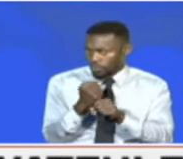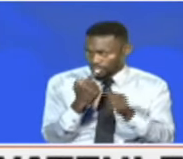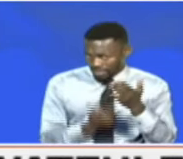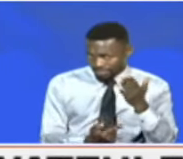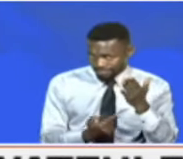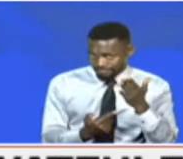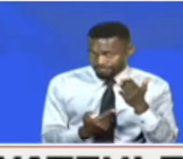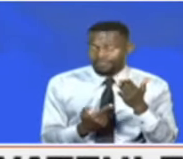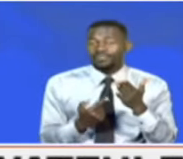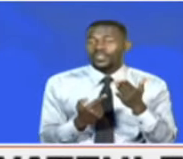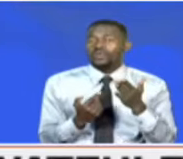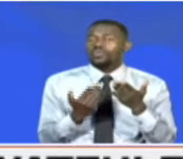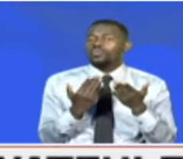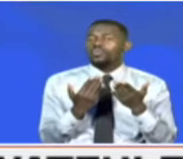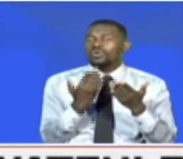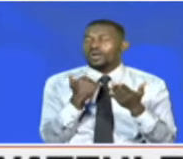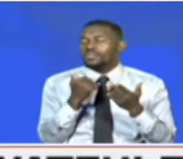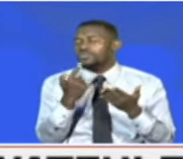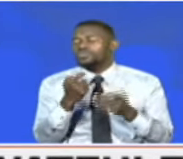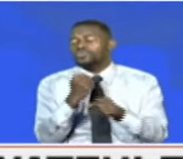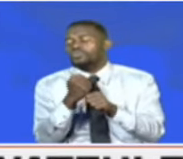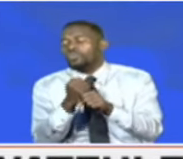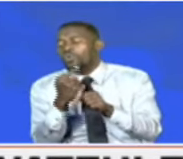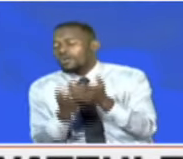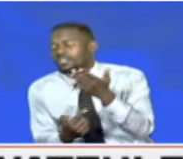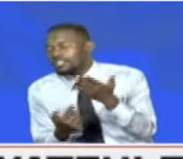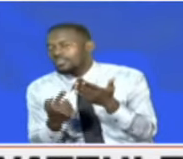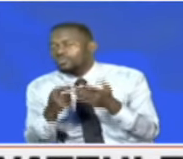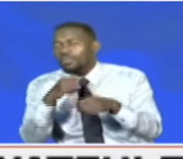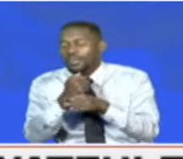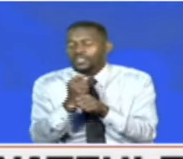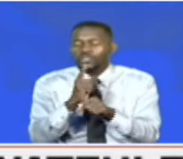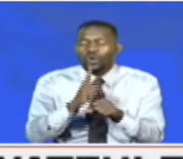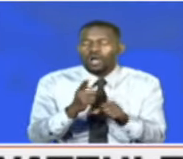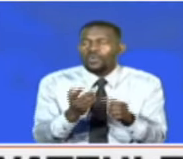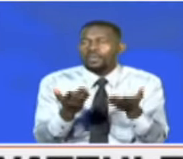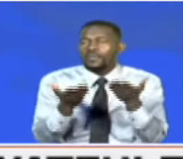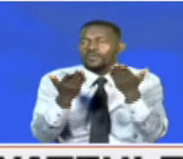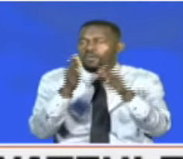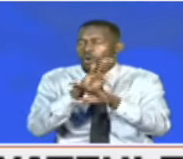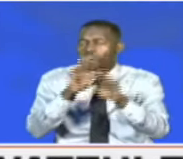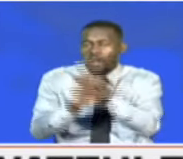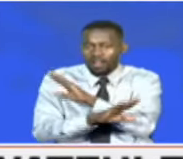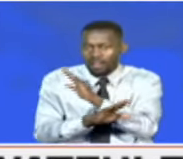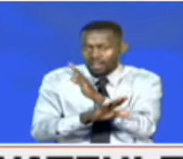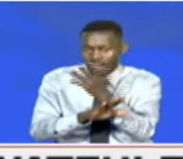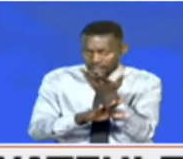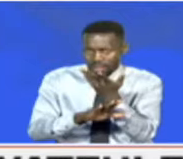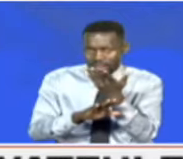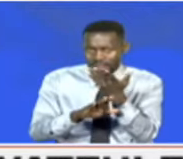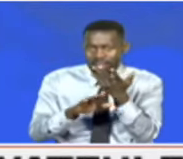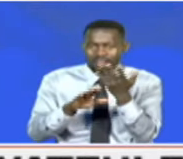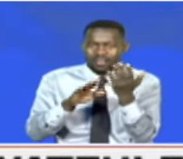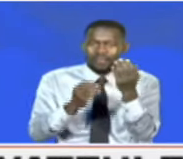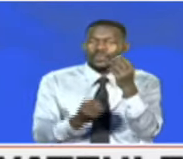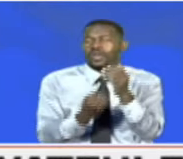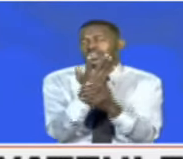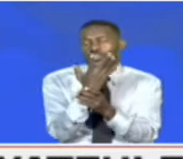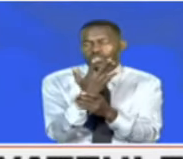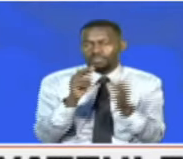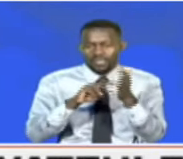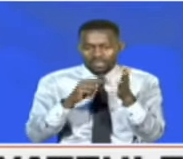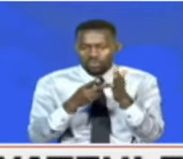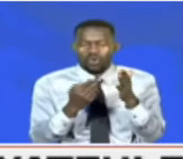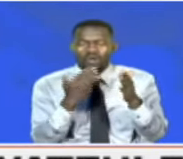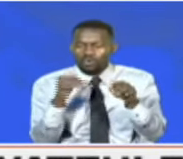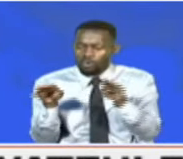industry is what do you need to do in order for you to improve on production. You close the gap so